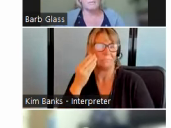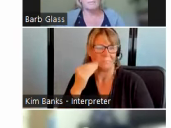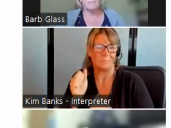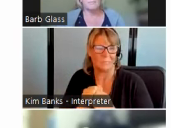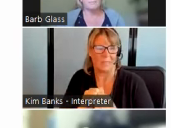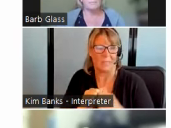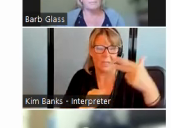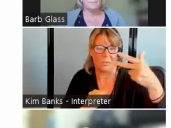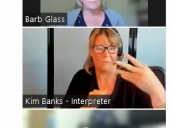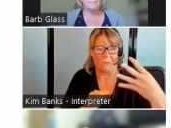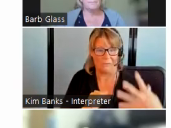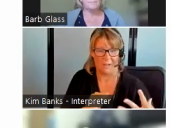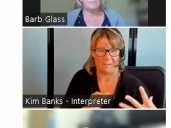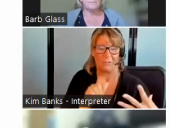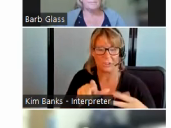and 5.